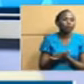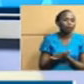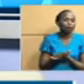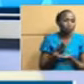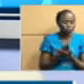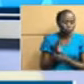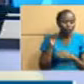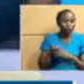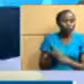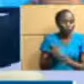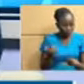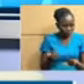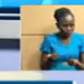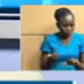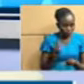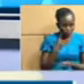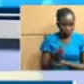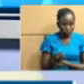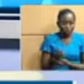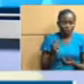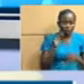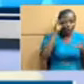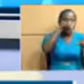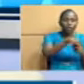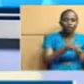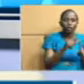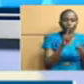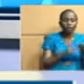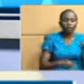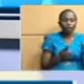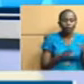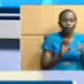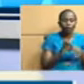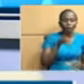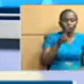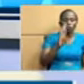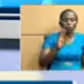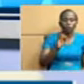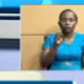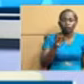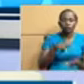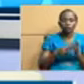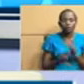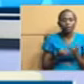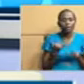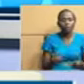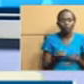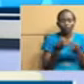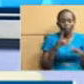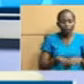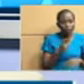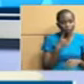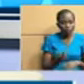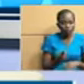happening at the Electoral Commission? How does it feed into what is happening at WUBOS? So you find that if you're going to